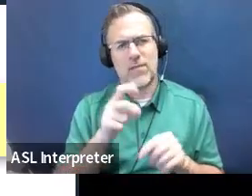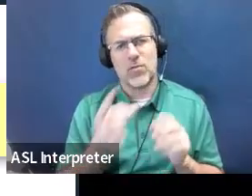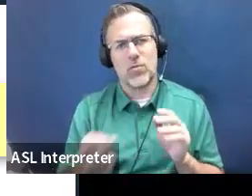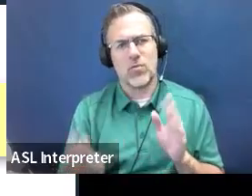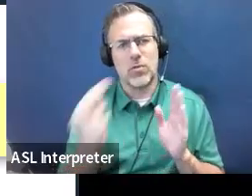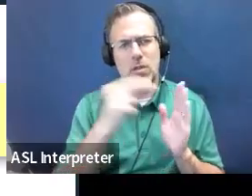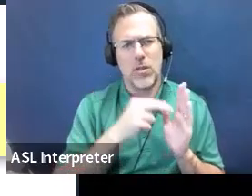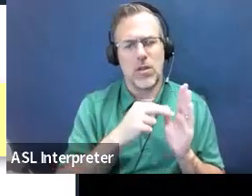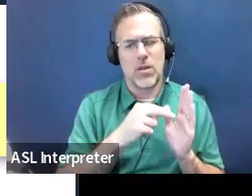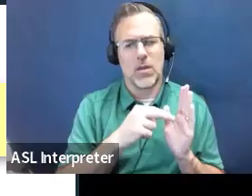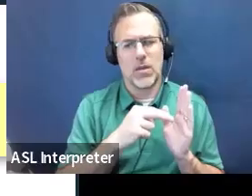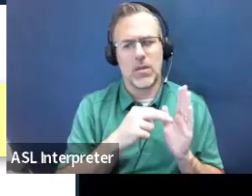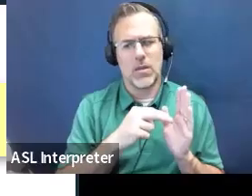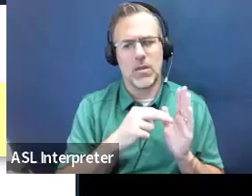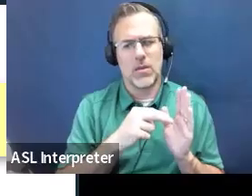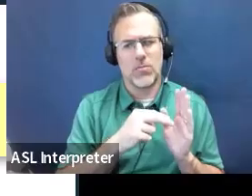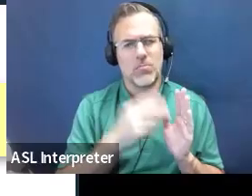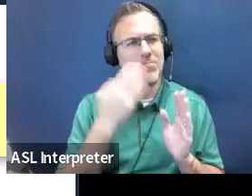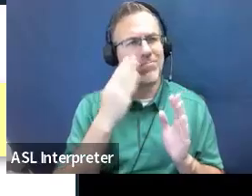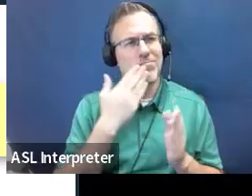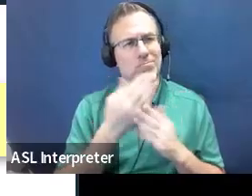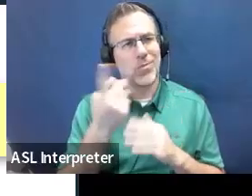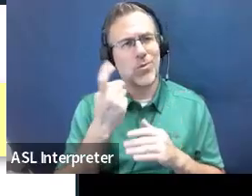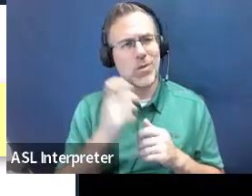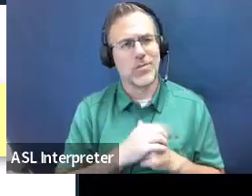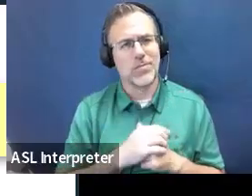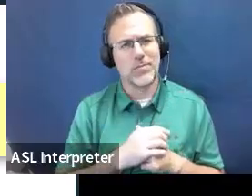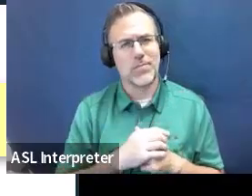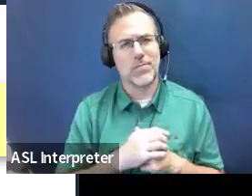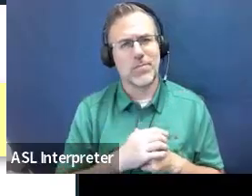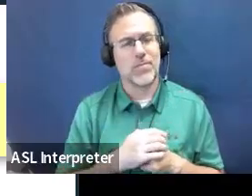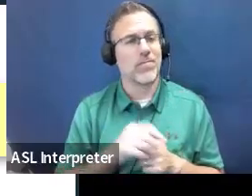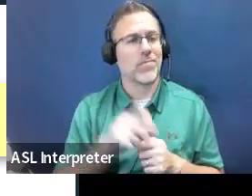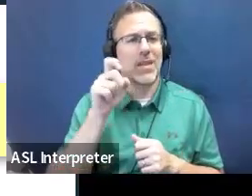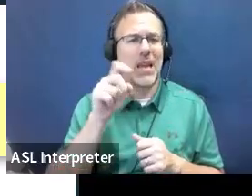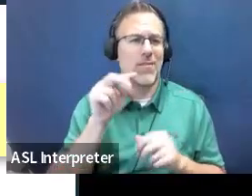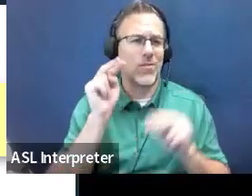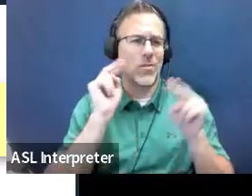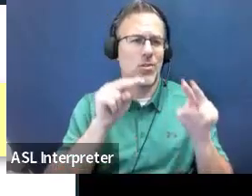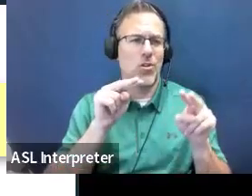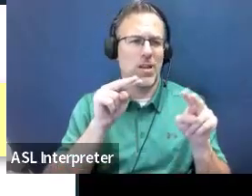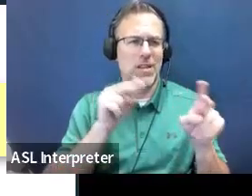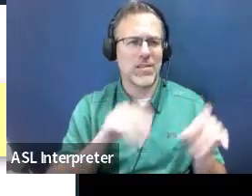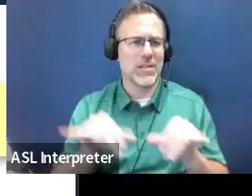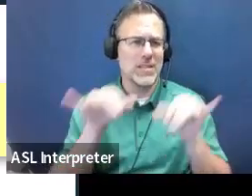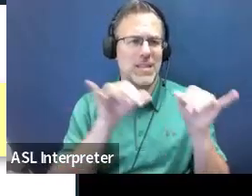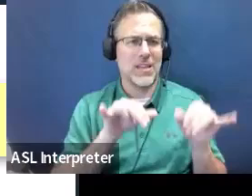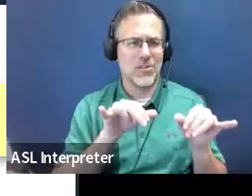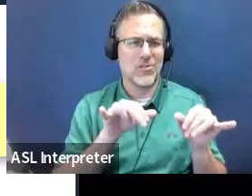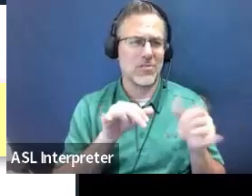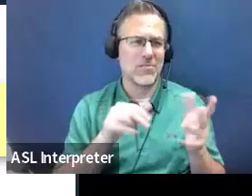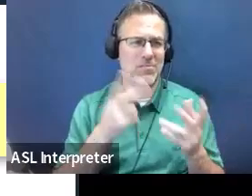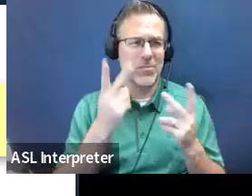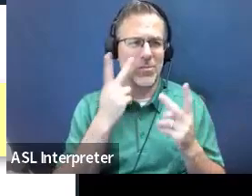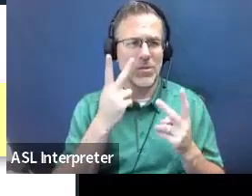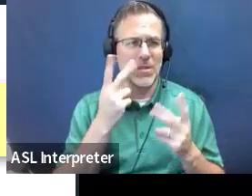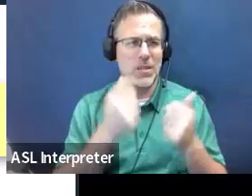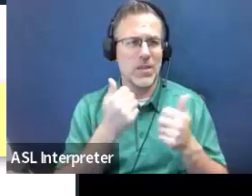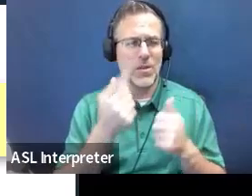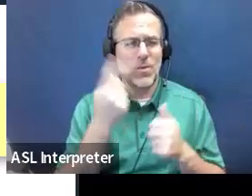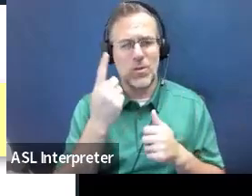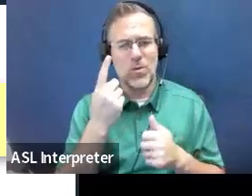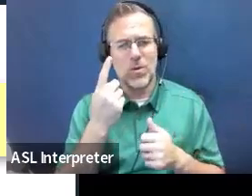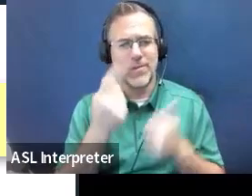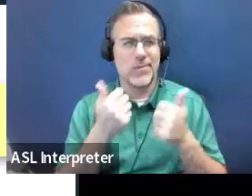at, I don't know. That's a good question. You'd have to look at the standards, I guess, to see which one, like